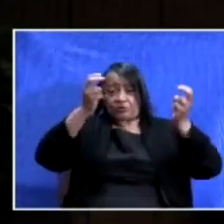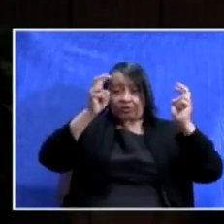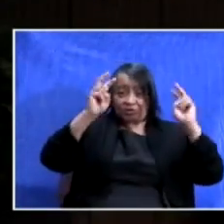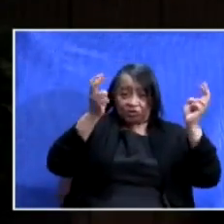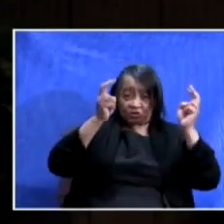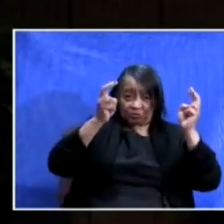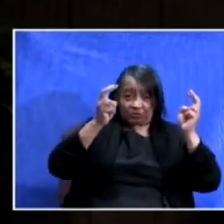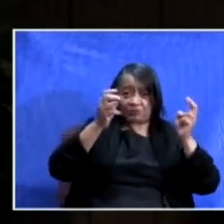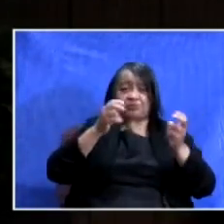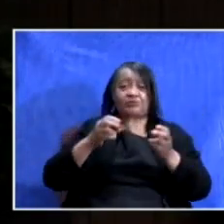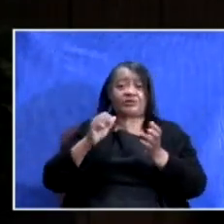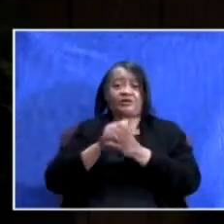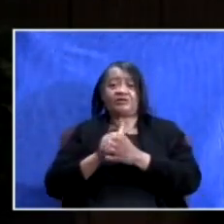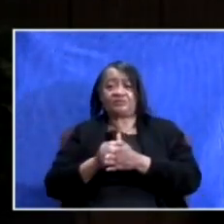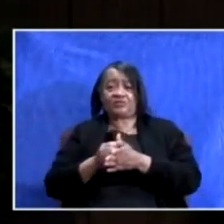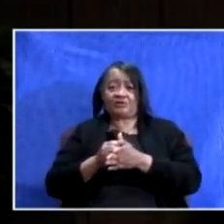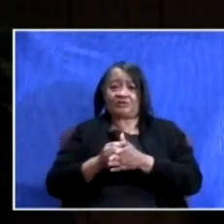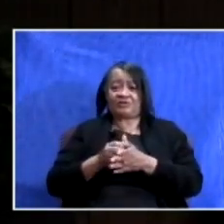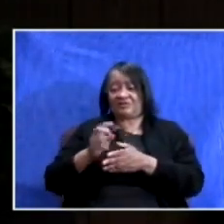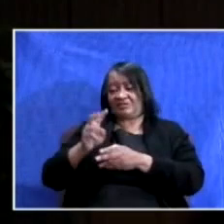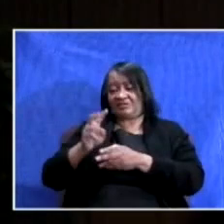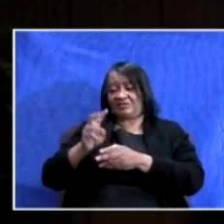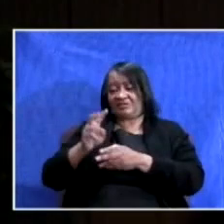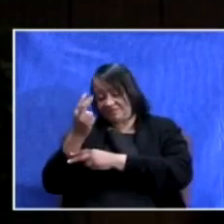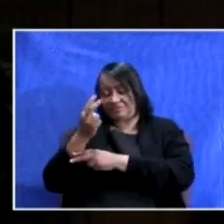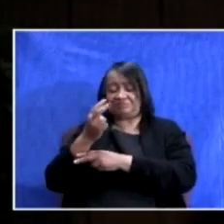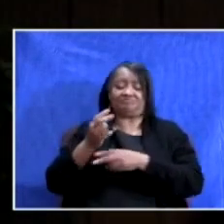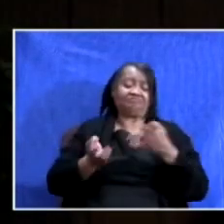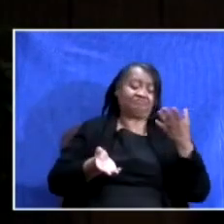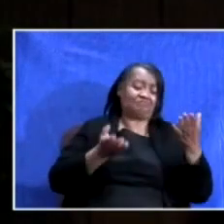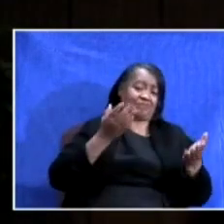issues are secondary,